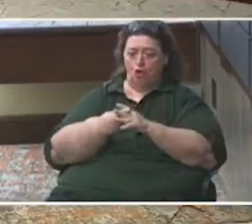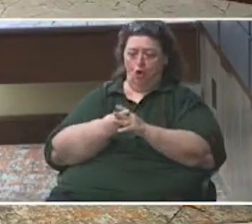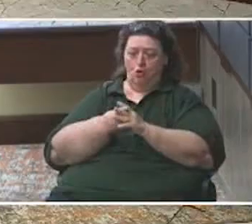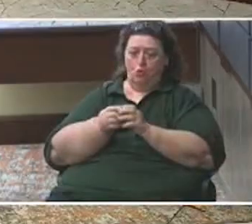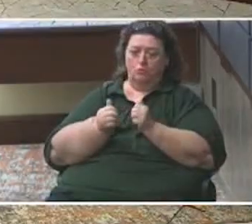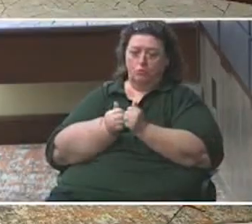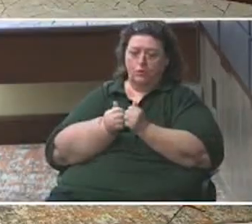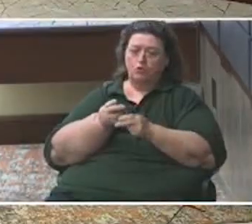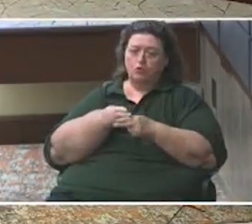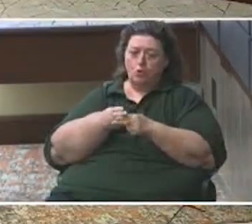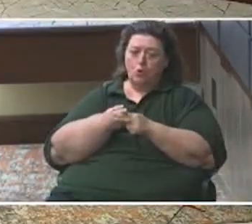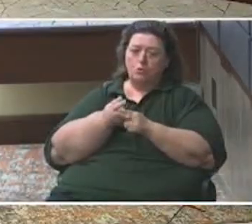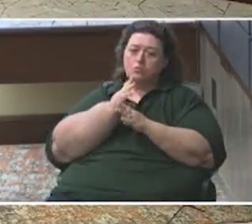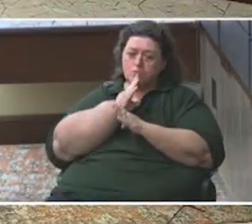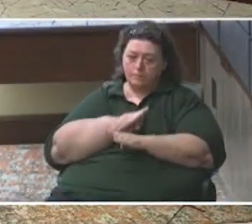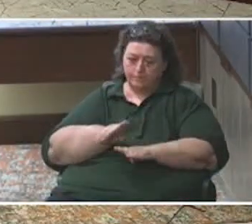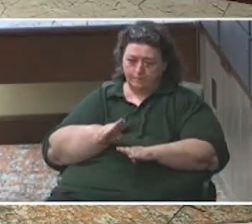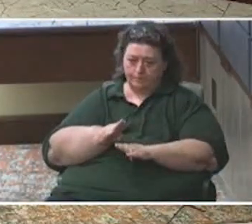silence.